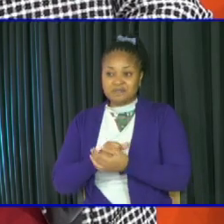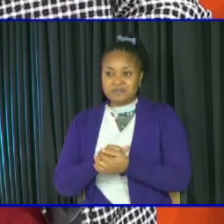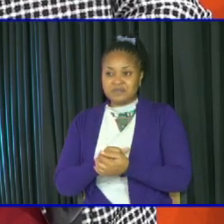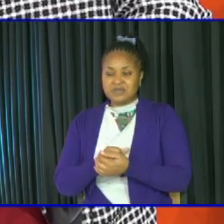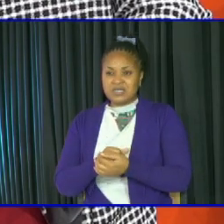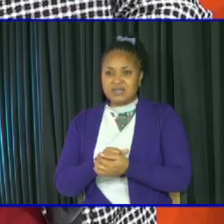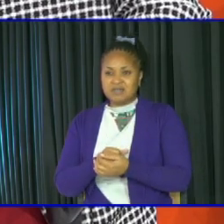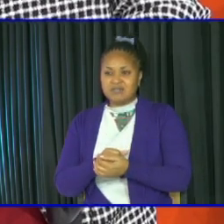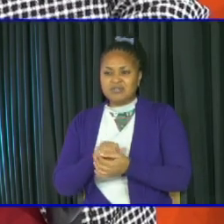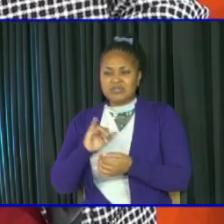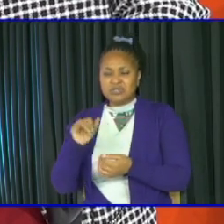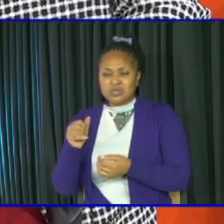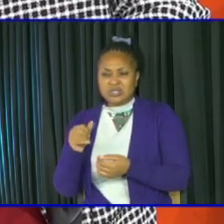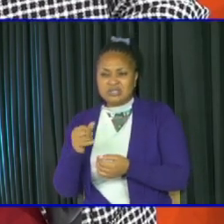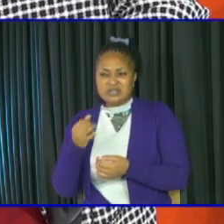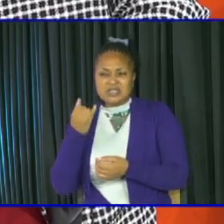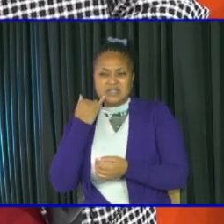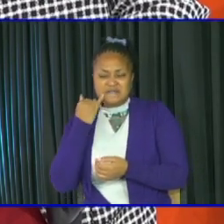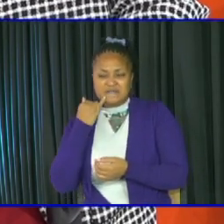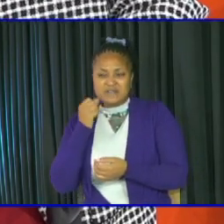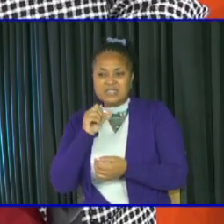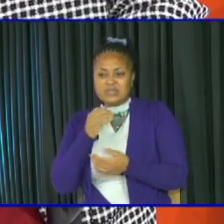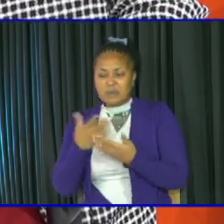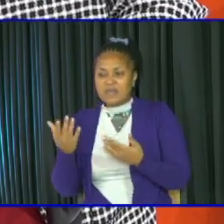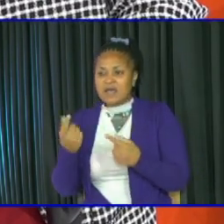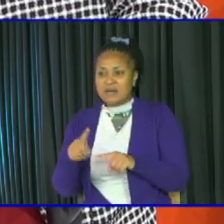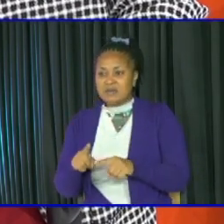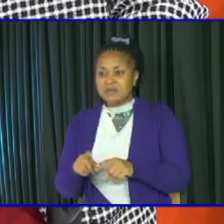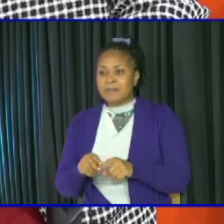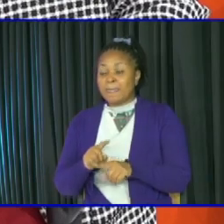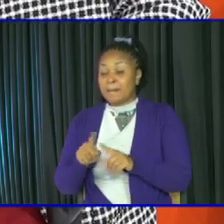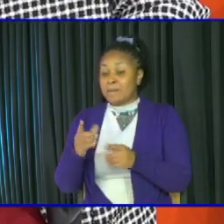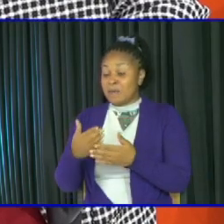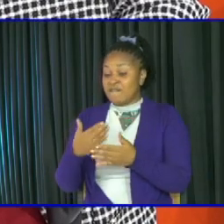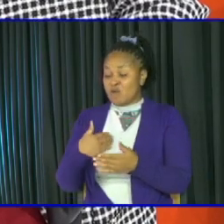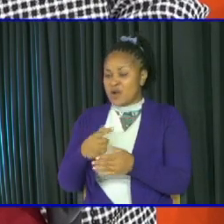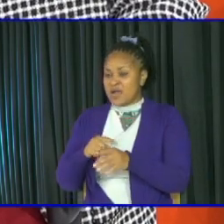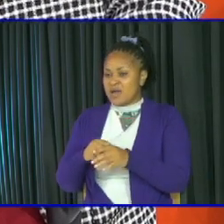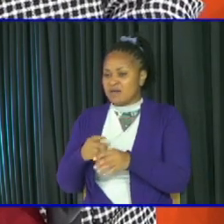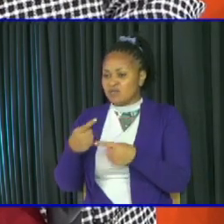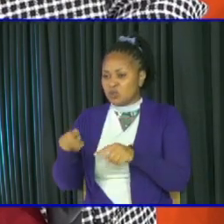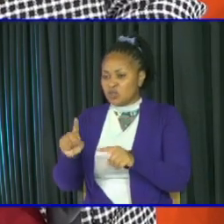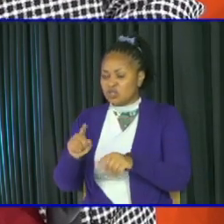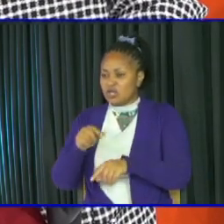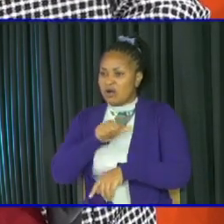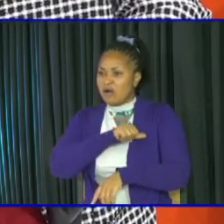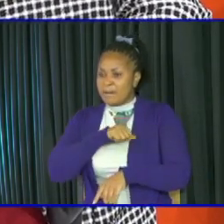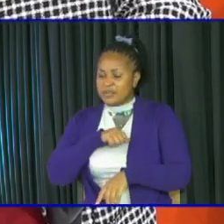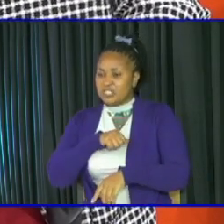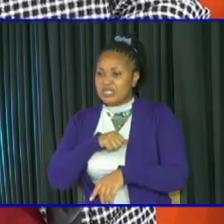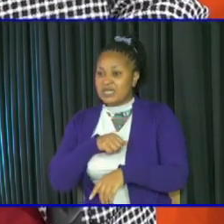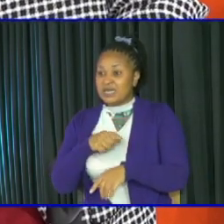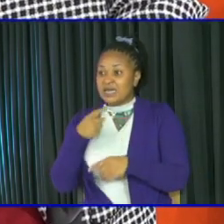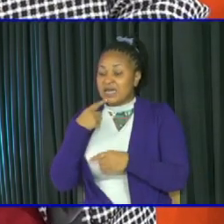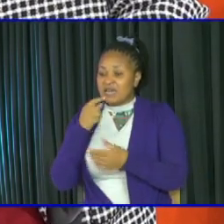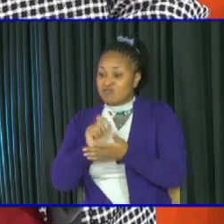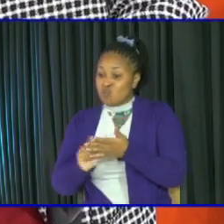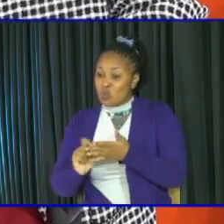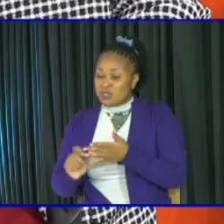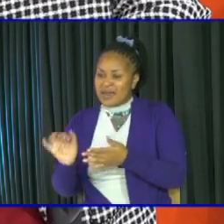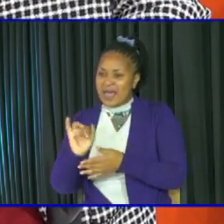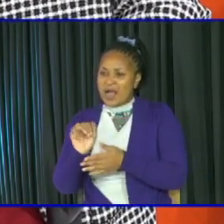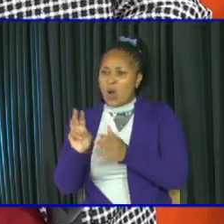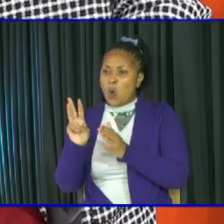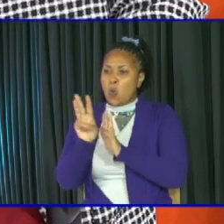know, before I went in, I was saying to my husband, let's, you know, put your name in this. I tell people if I die who to get what. That's how weird I